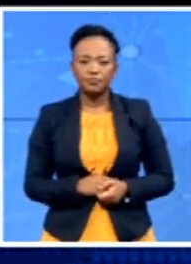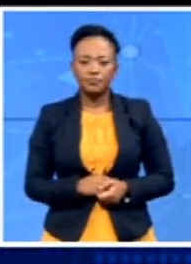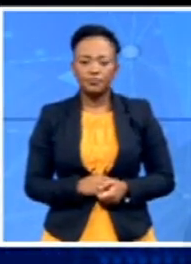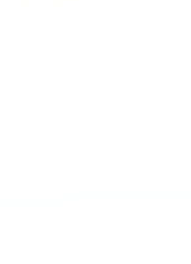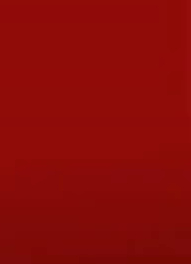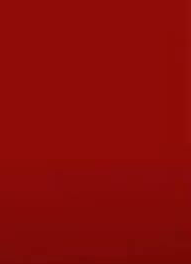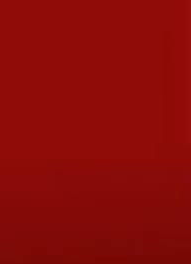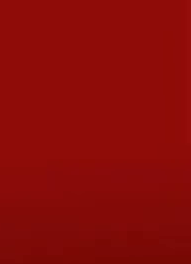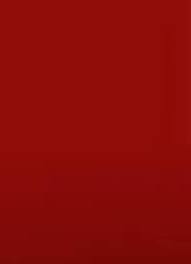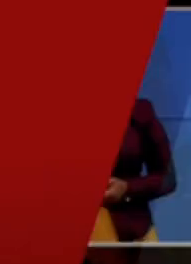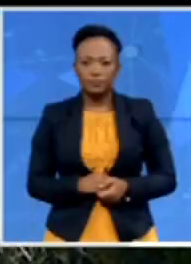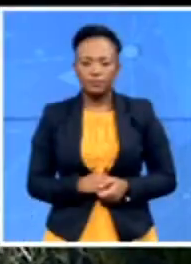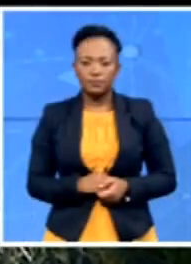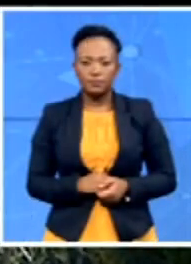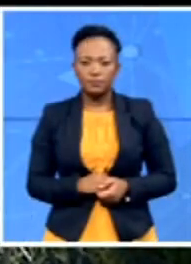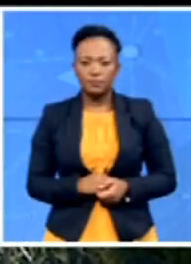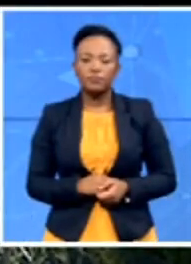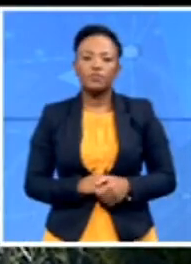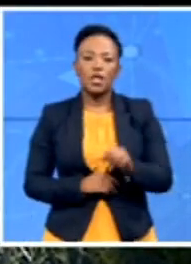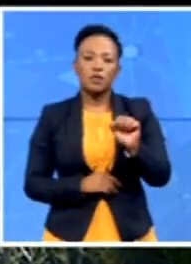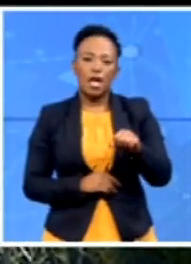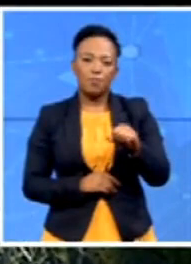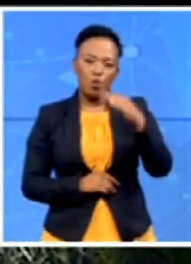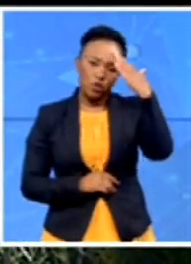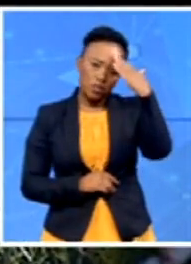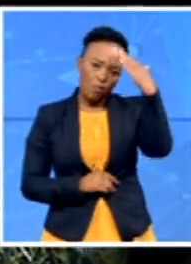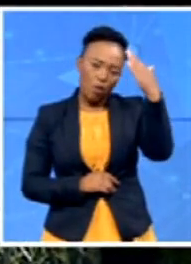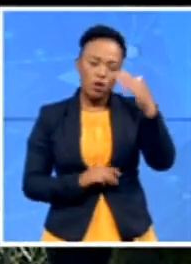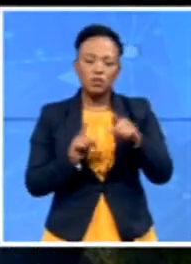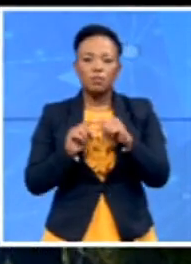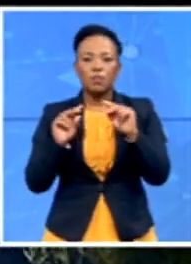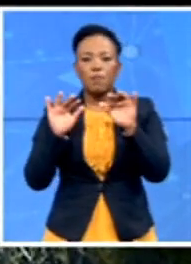Yebo, sawubona Desiree, as well as the viewers. Yes, indeed, the